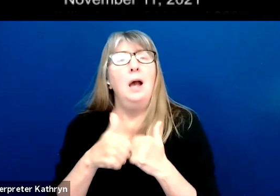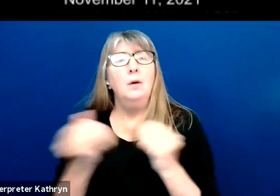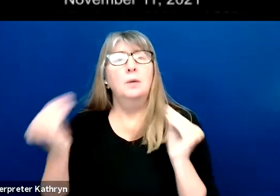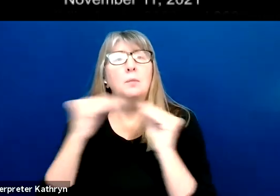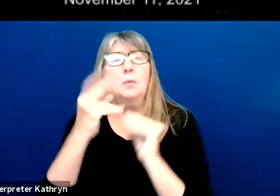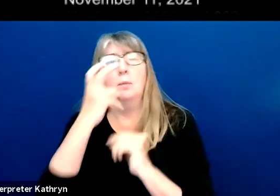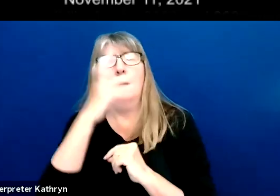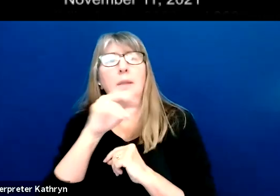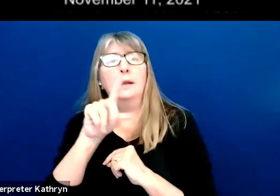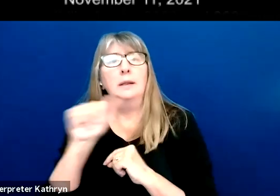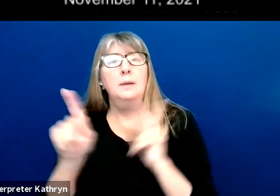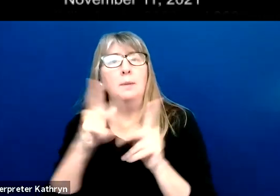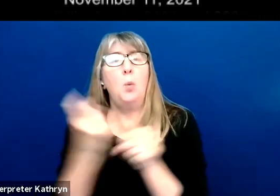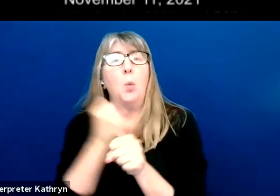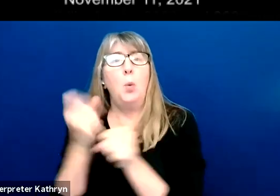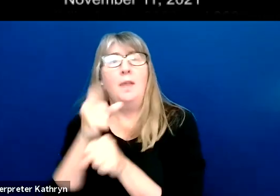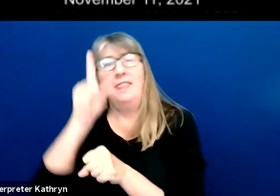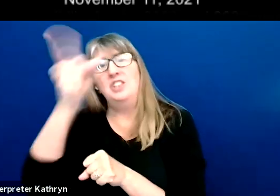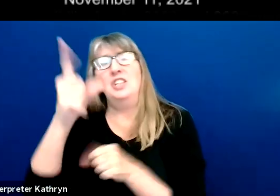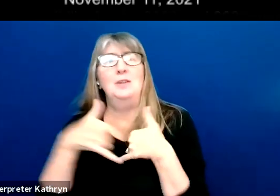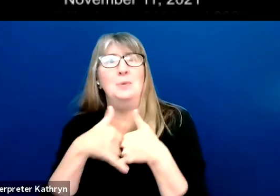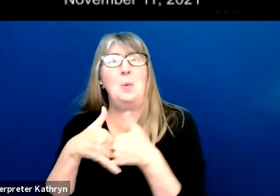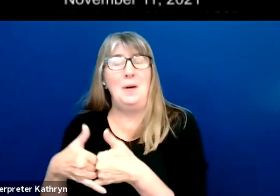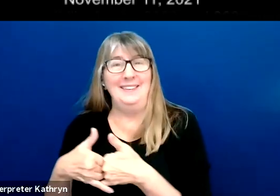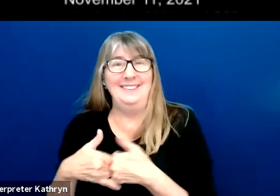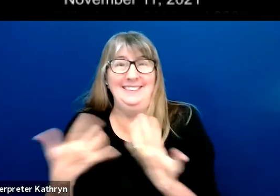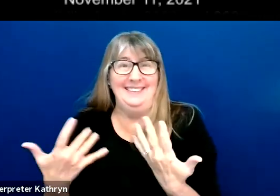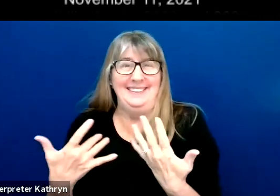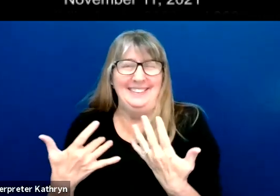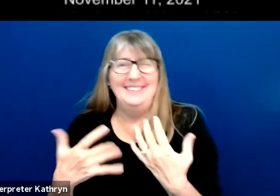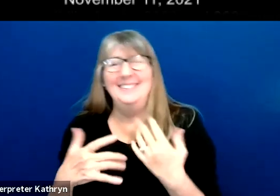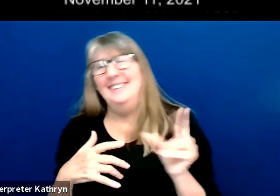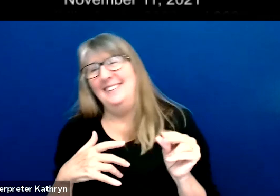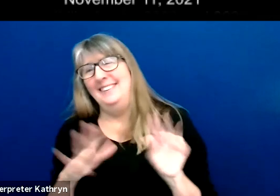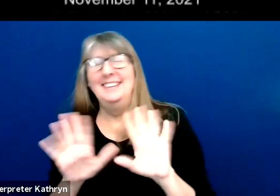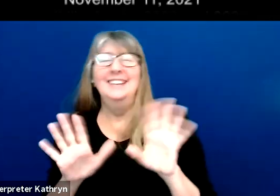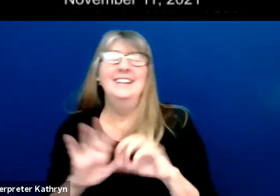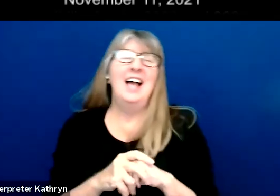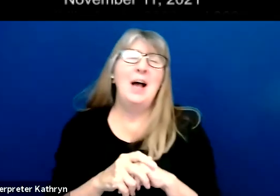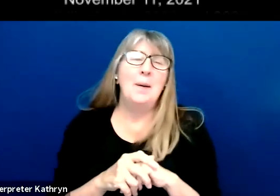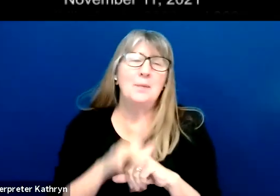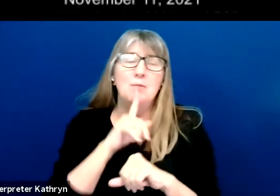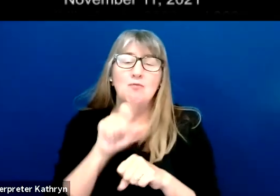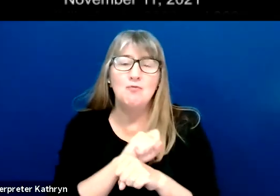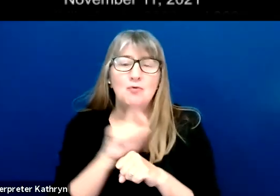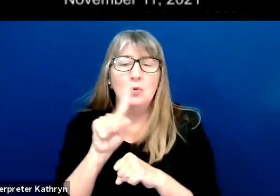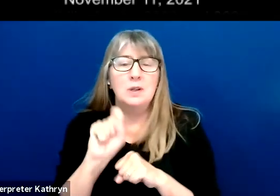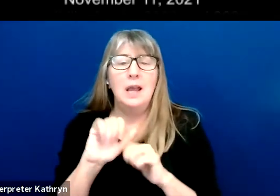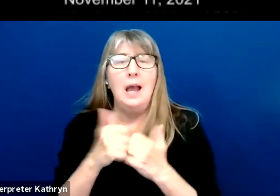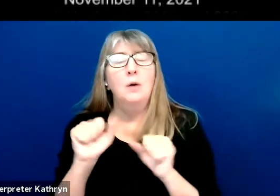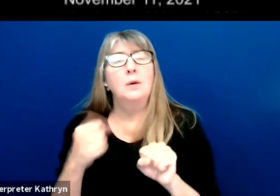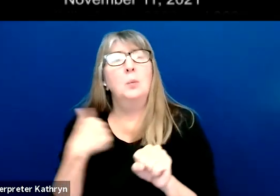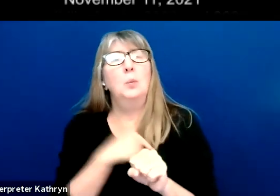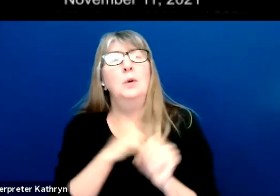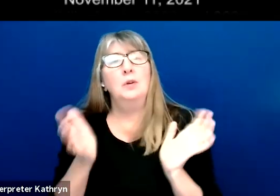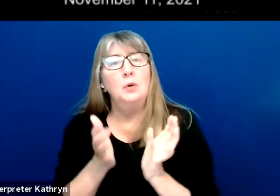win the Genius Award? But really, the follow-up question, is, how can we